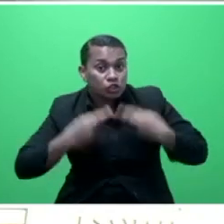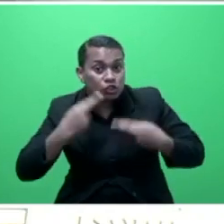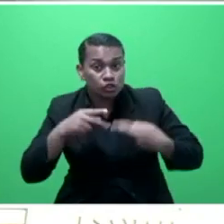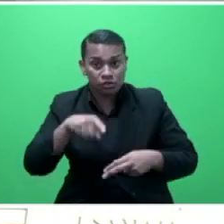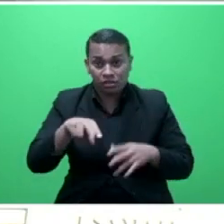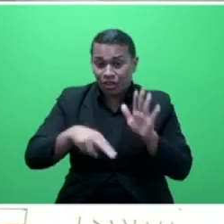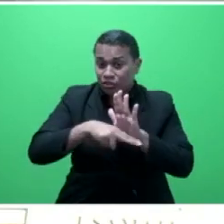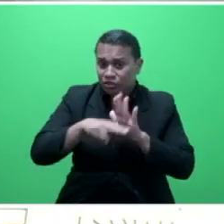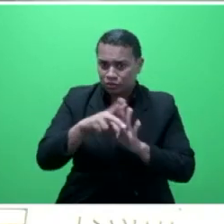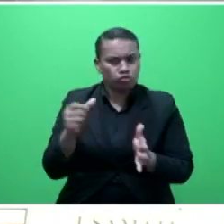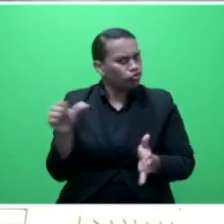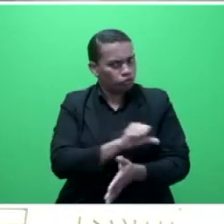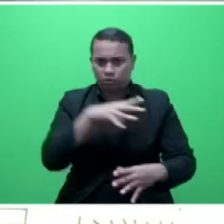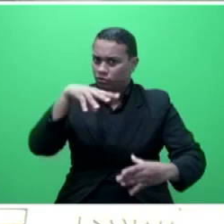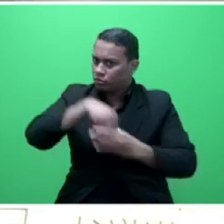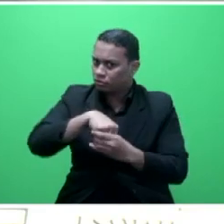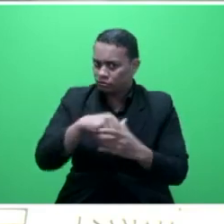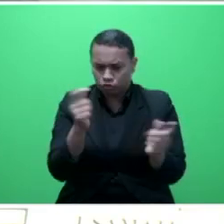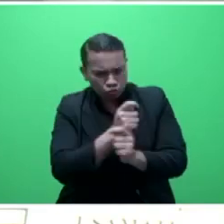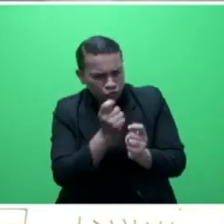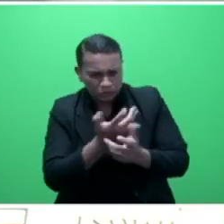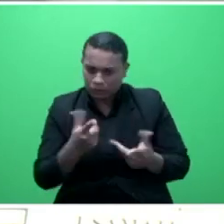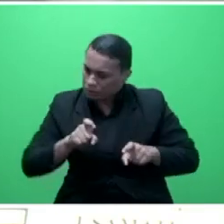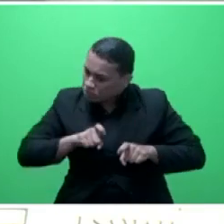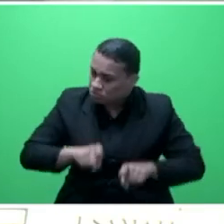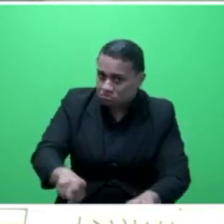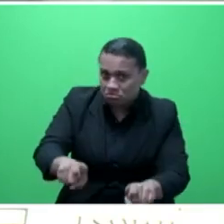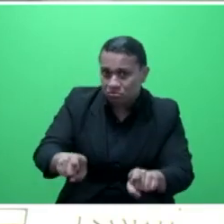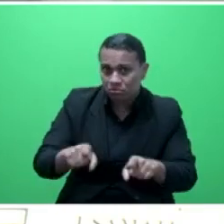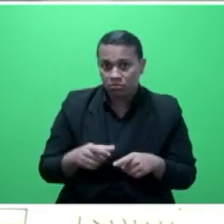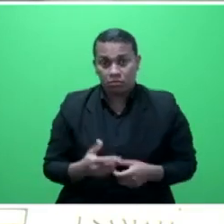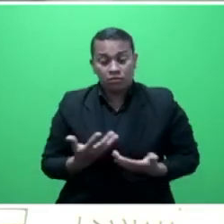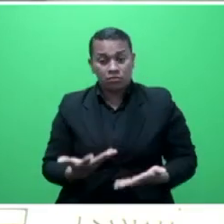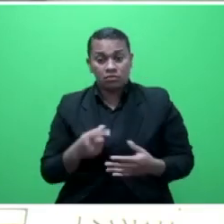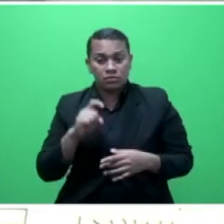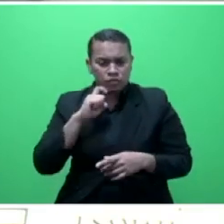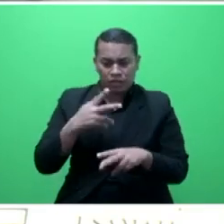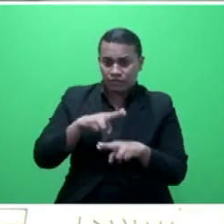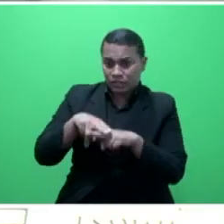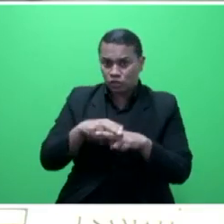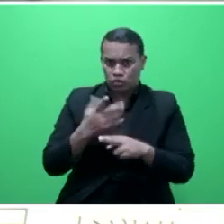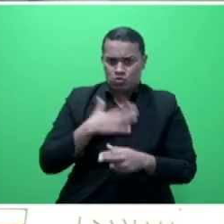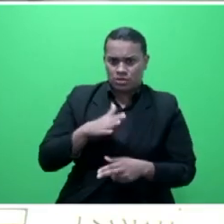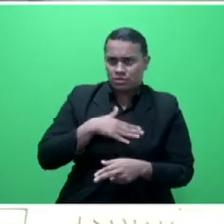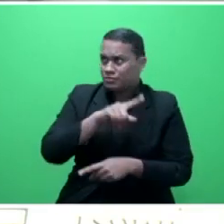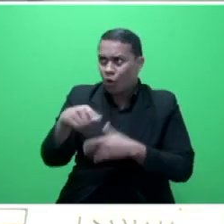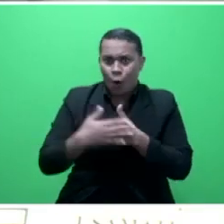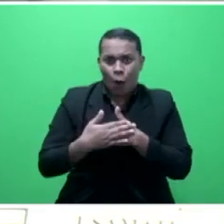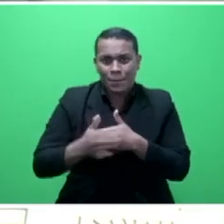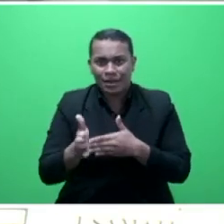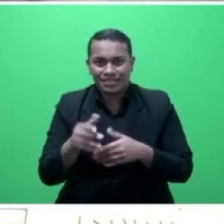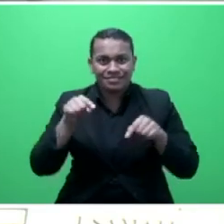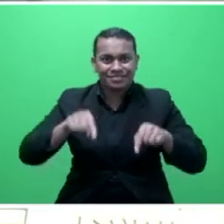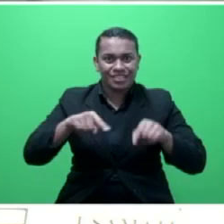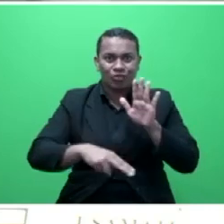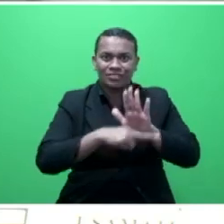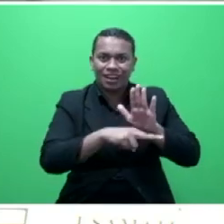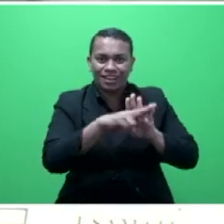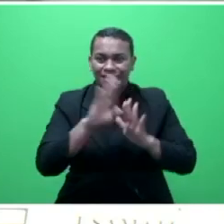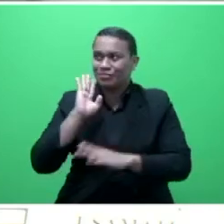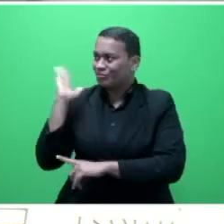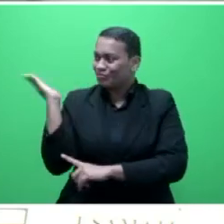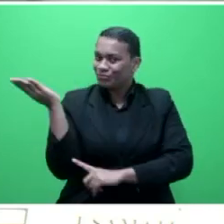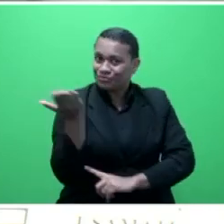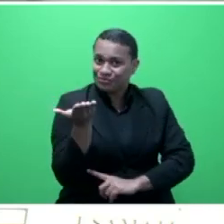their cost structure permanent. So as Fiji looks to safely reopen to tourists, our hospitality industry can even